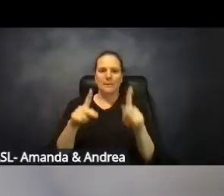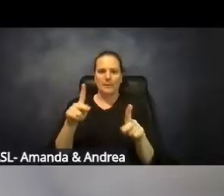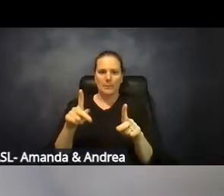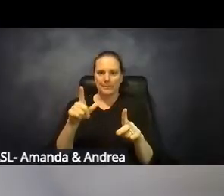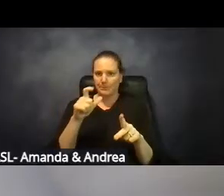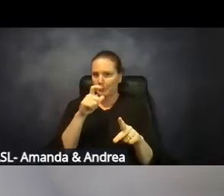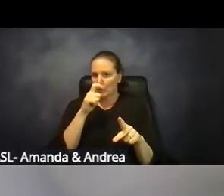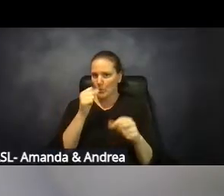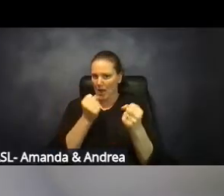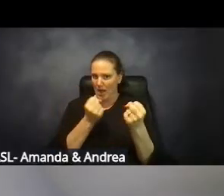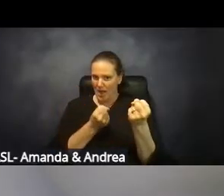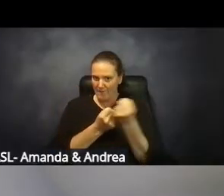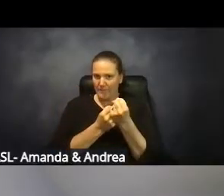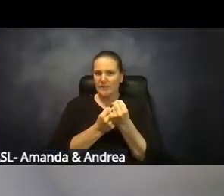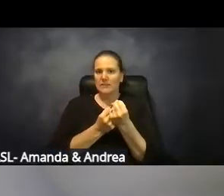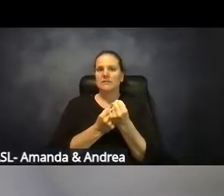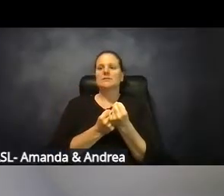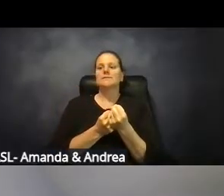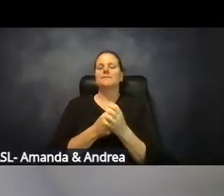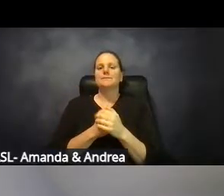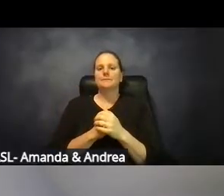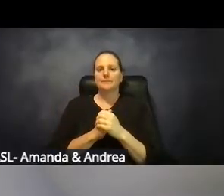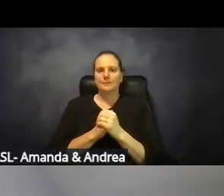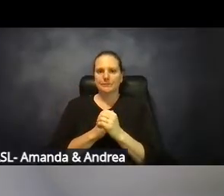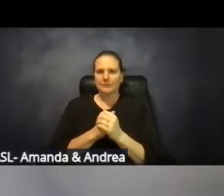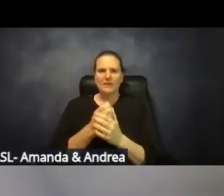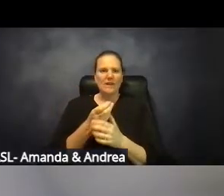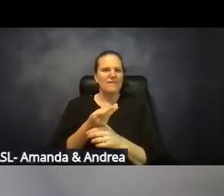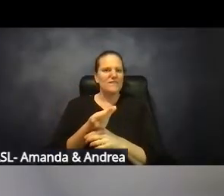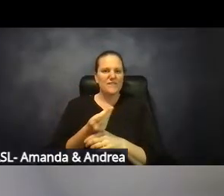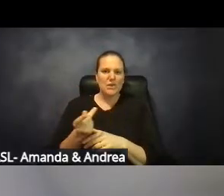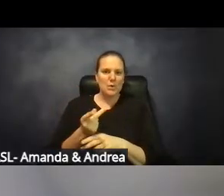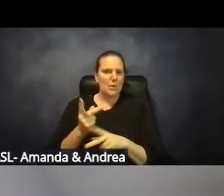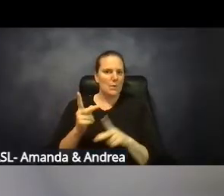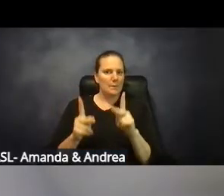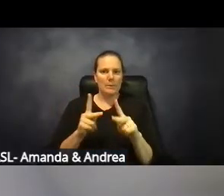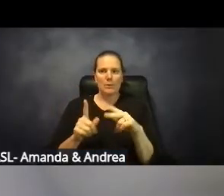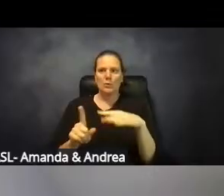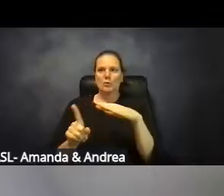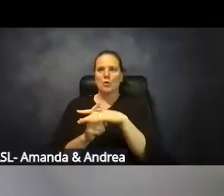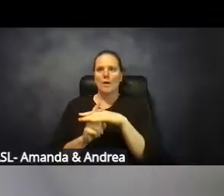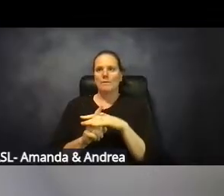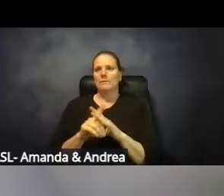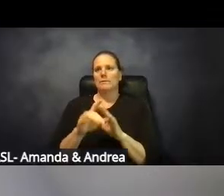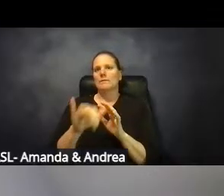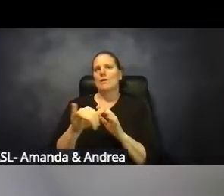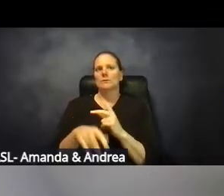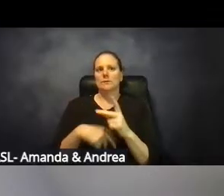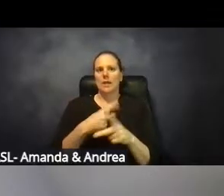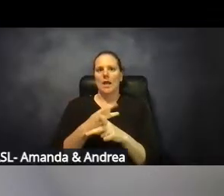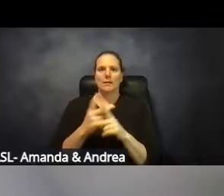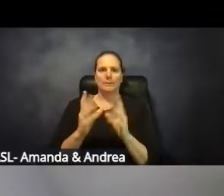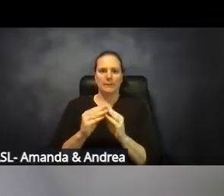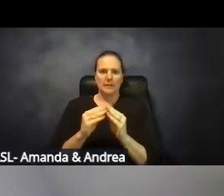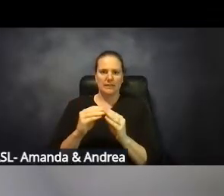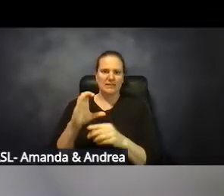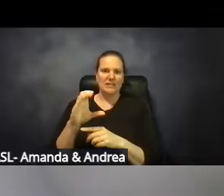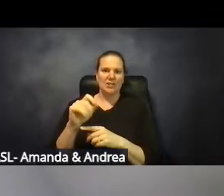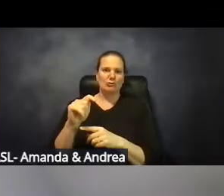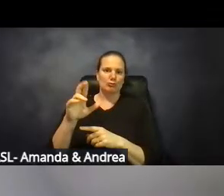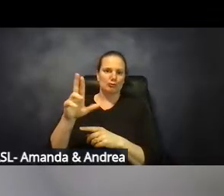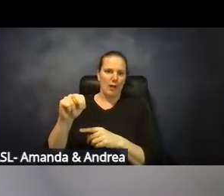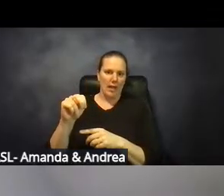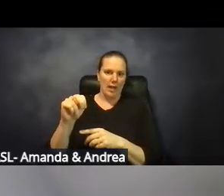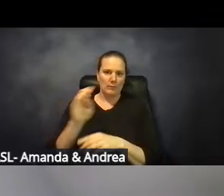are advocates, very few people show up at these type of meetings, at these CTRAN board